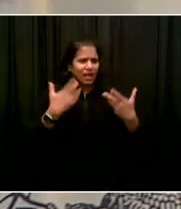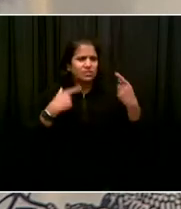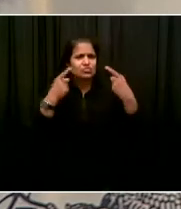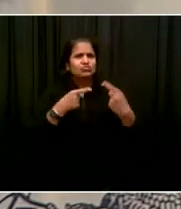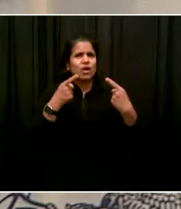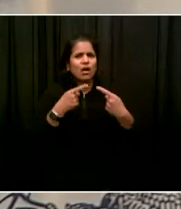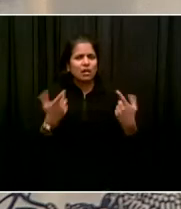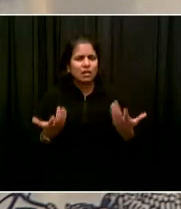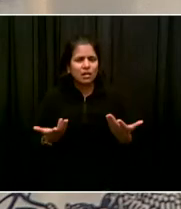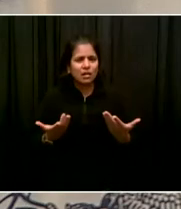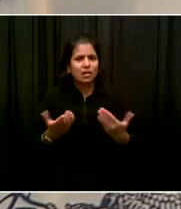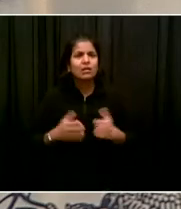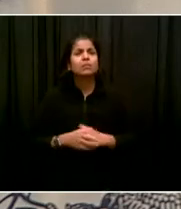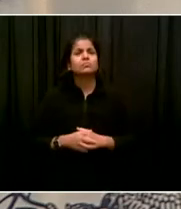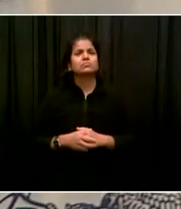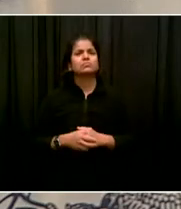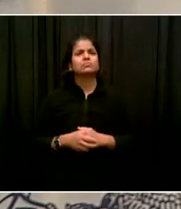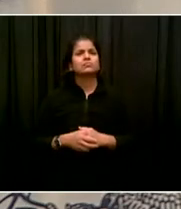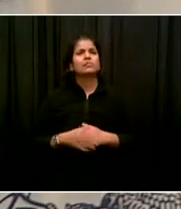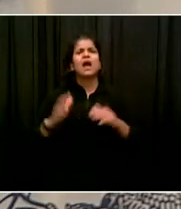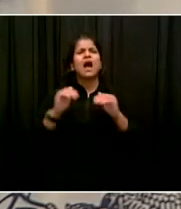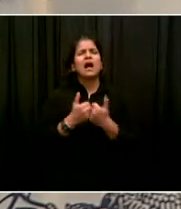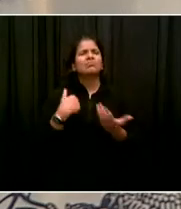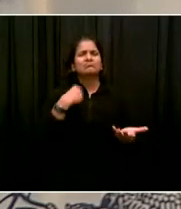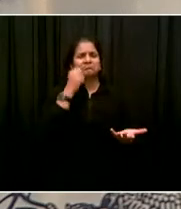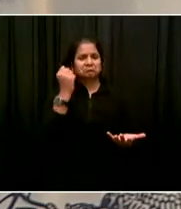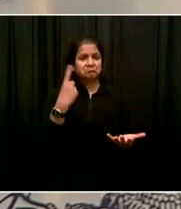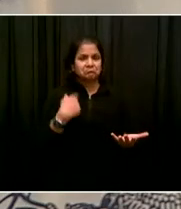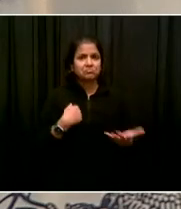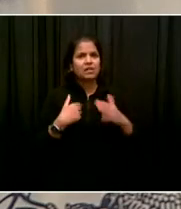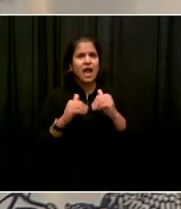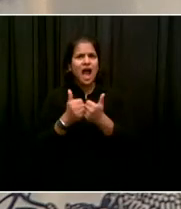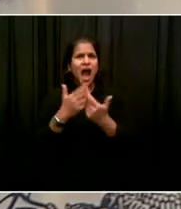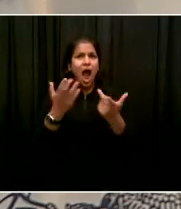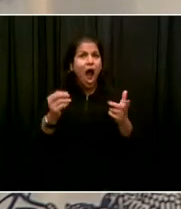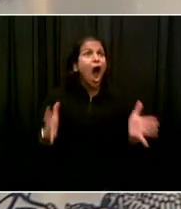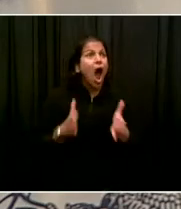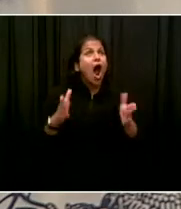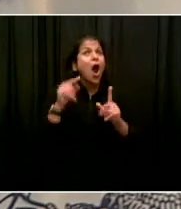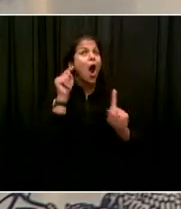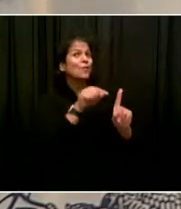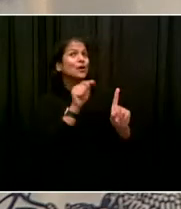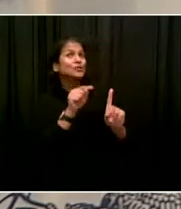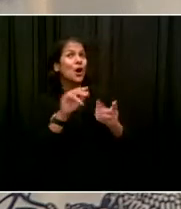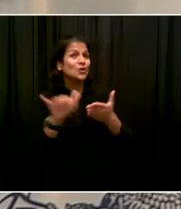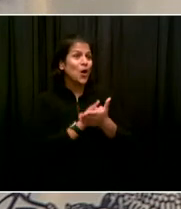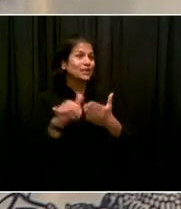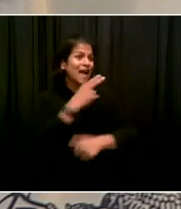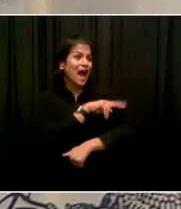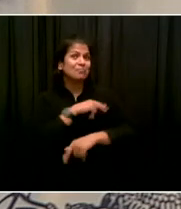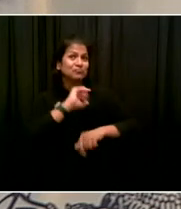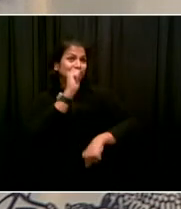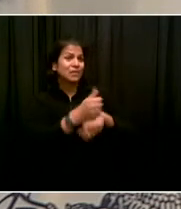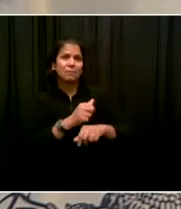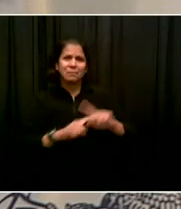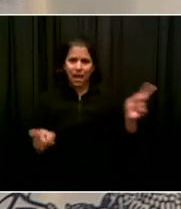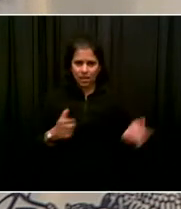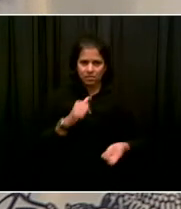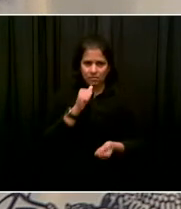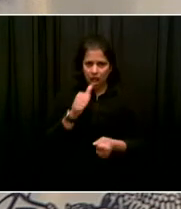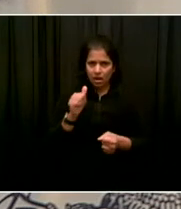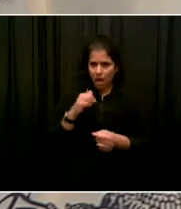folks should opt for, and yet it seems like they're hugely unavailable. Is this the best we